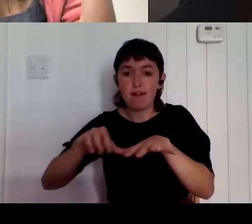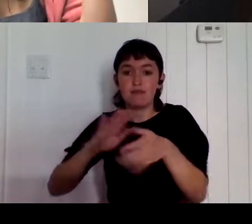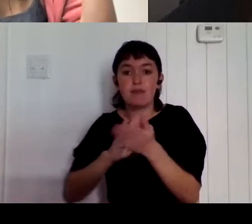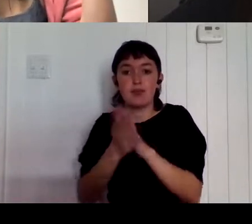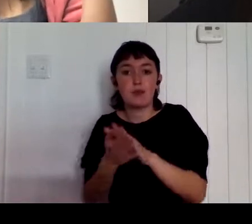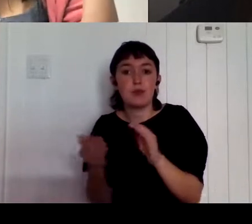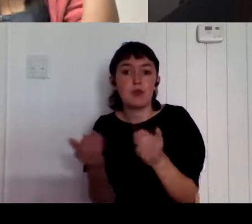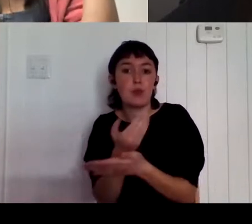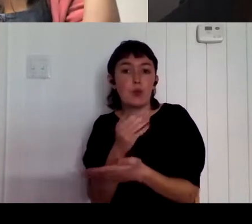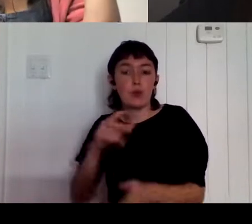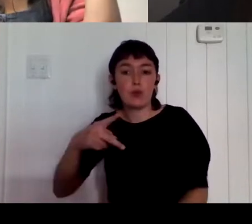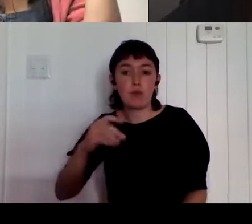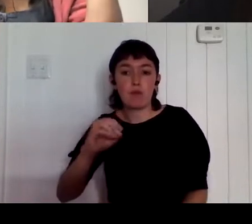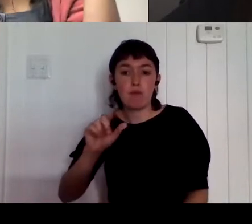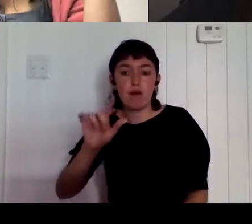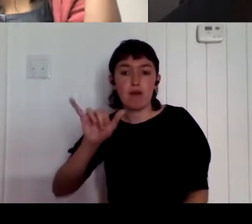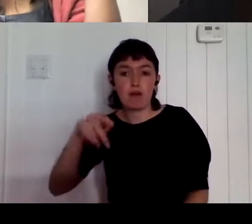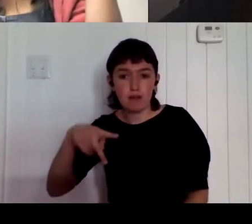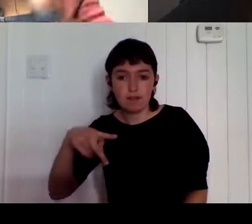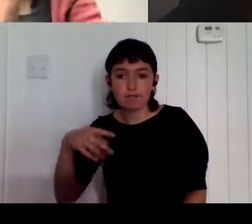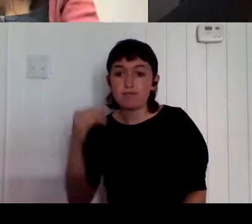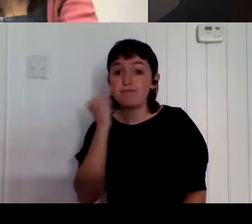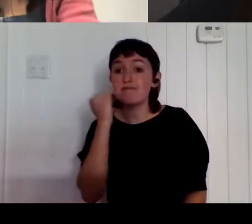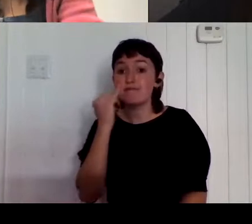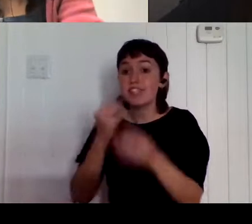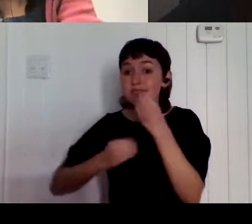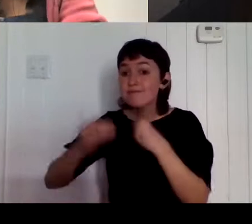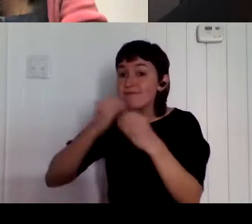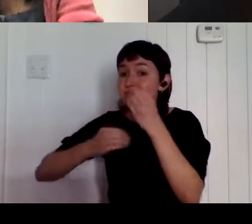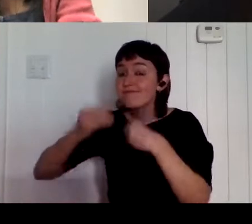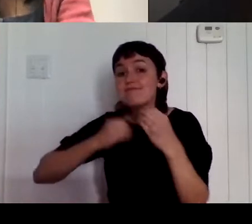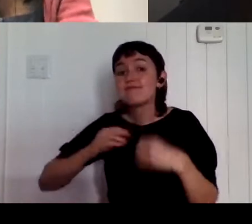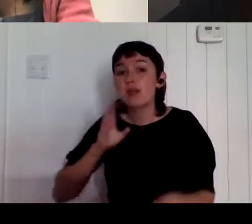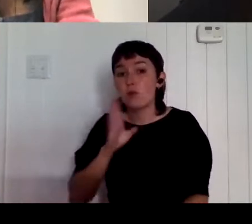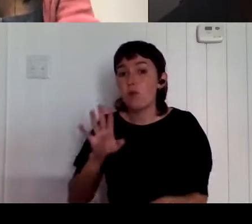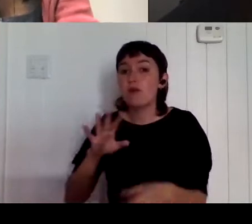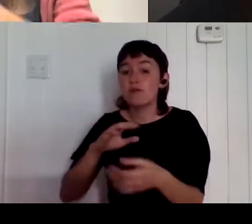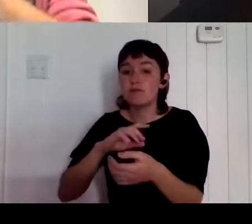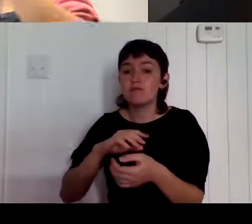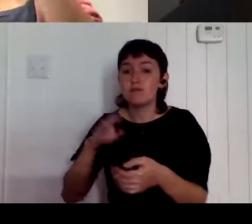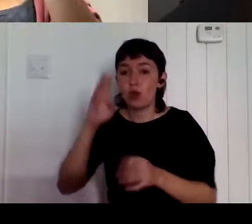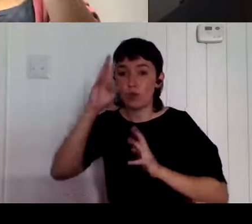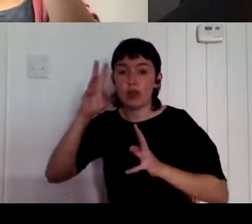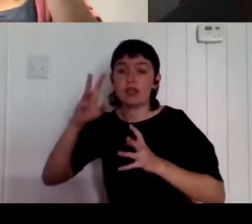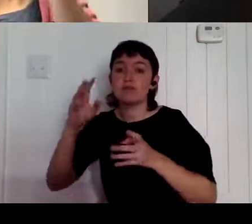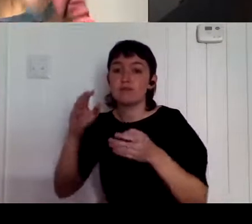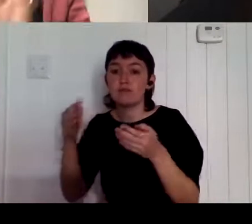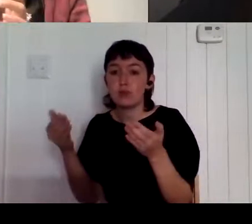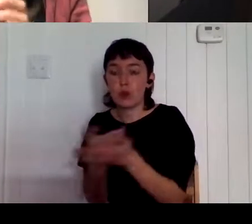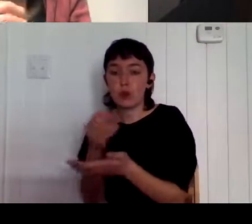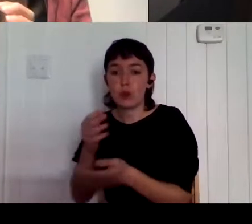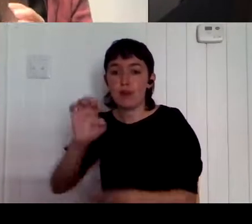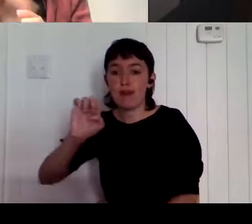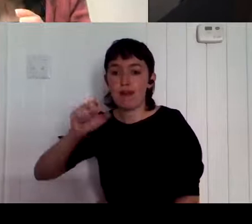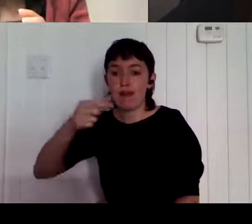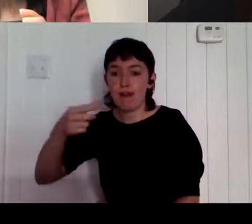polyps. And if it's very well fed, it will create little egg sacks with other jellyfish, which then get released. And so that's